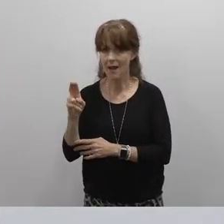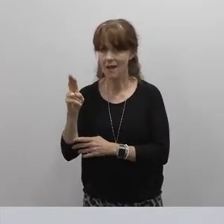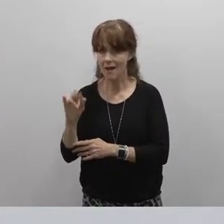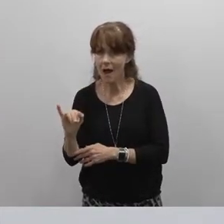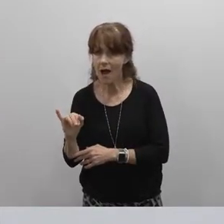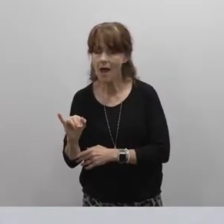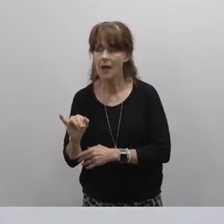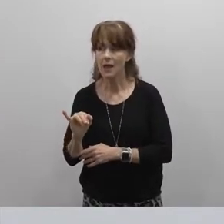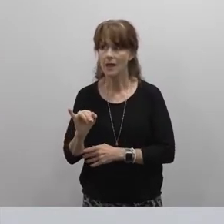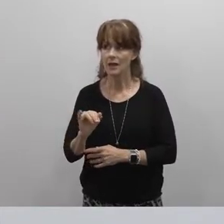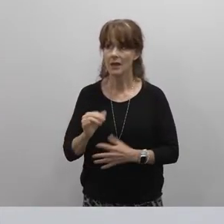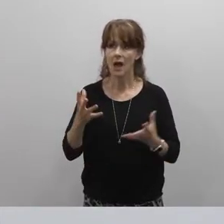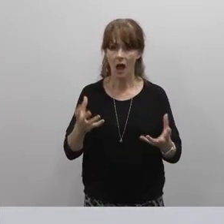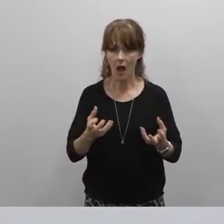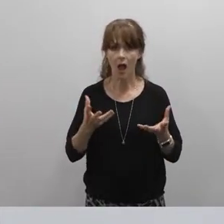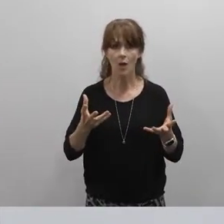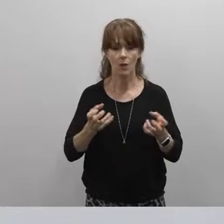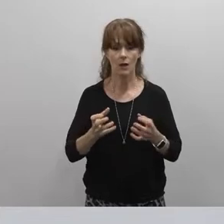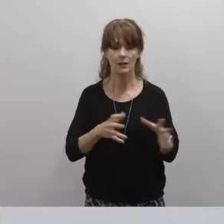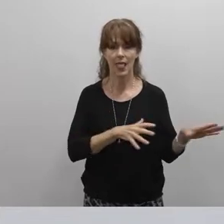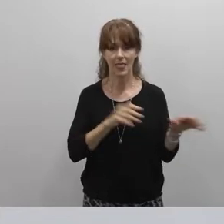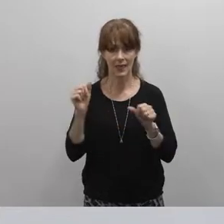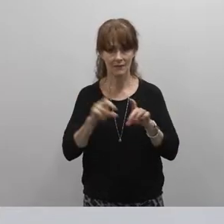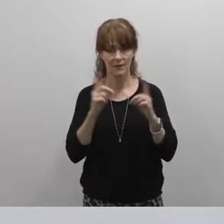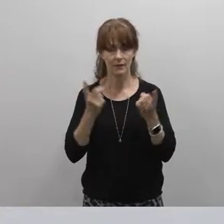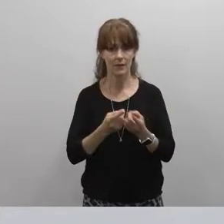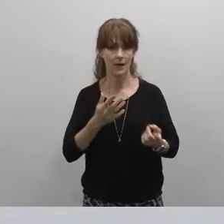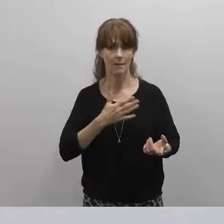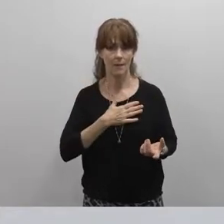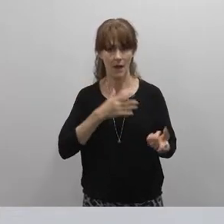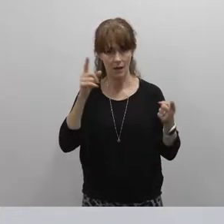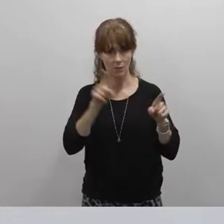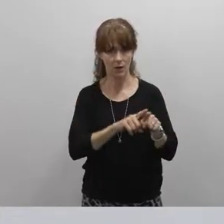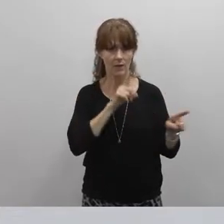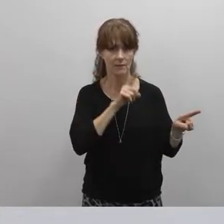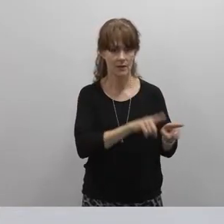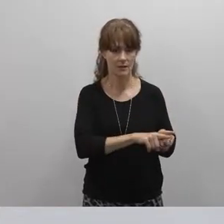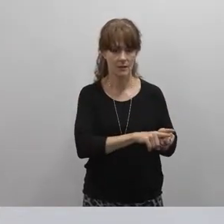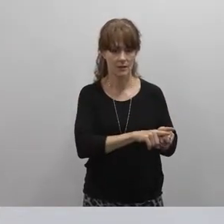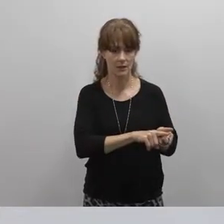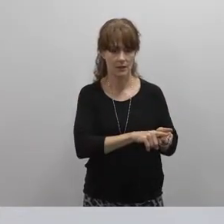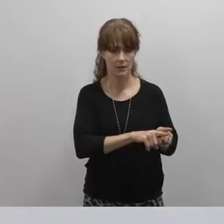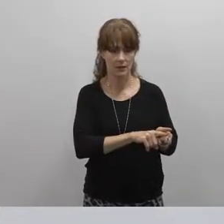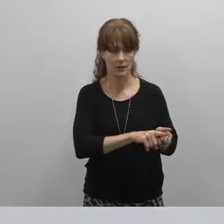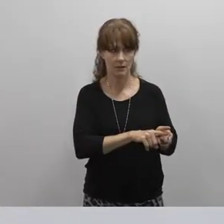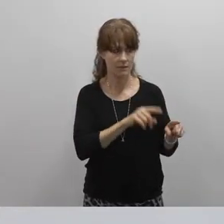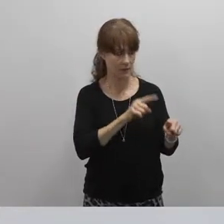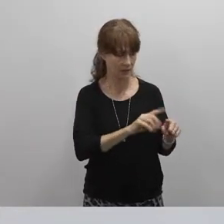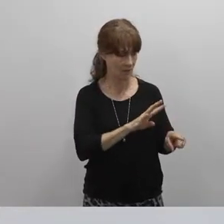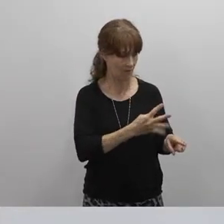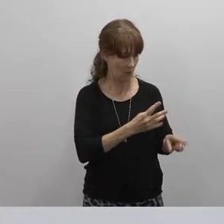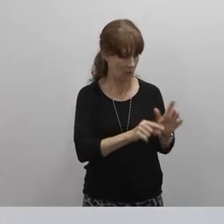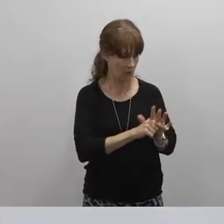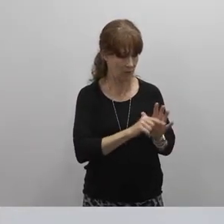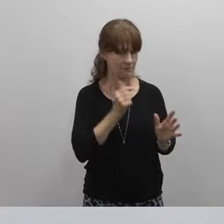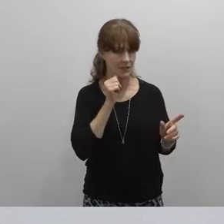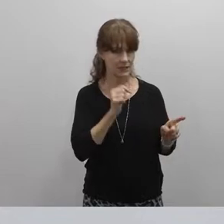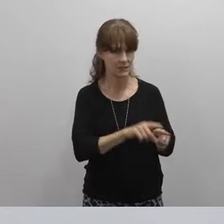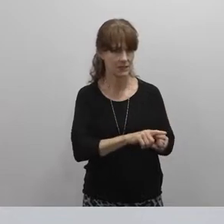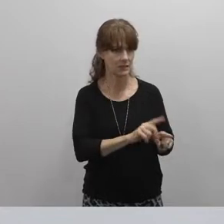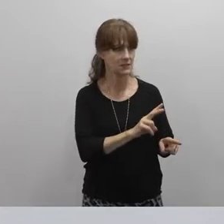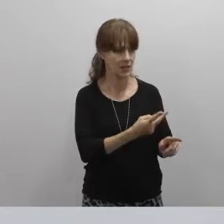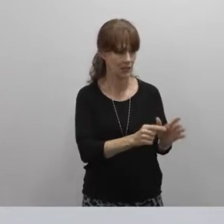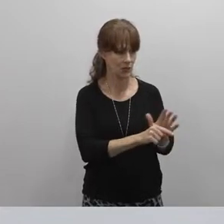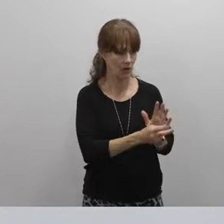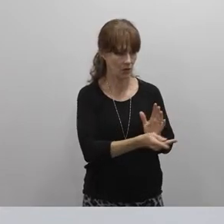to, you know, I want to leave this district knowing that my brother and my sister, my brother is going into the fourth grade, my sister is going into the